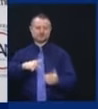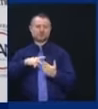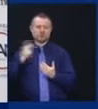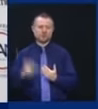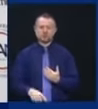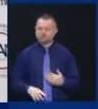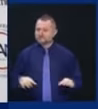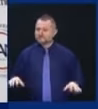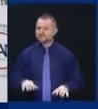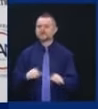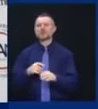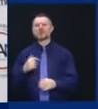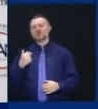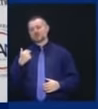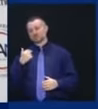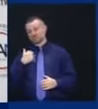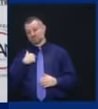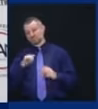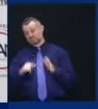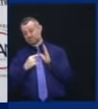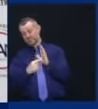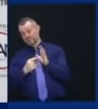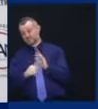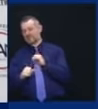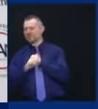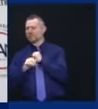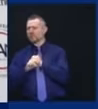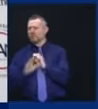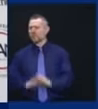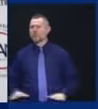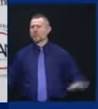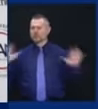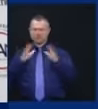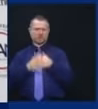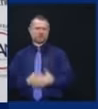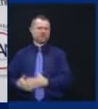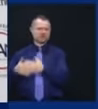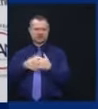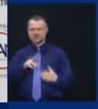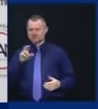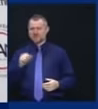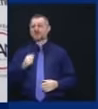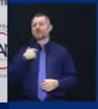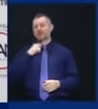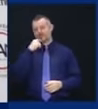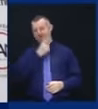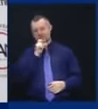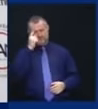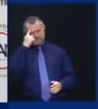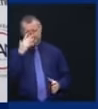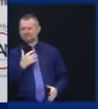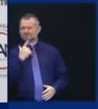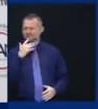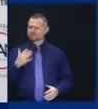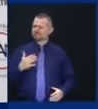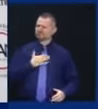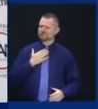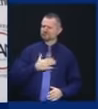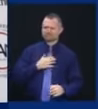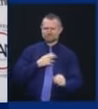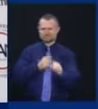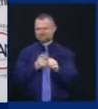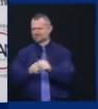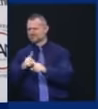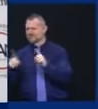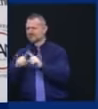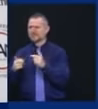will take this model around the country. I've said to the governor, as other sites are there, I will join with him and others in being